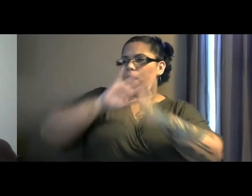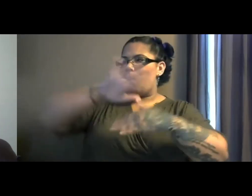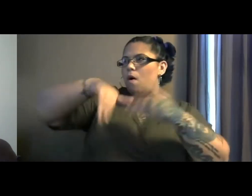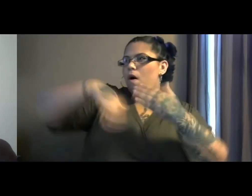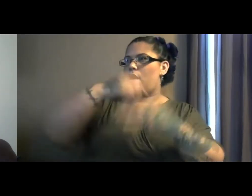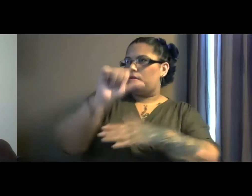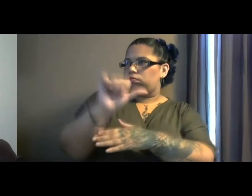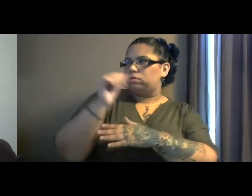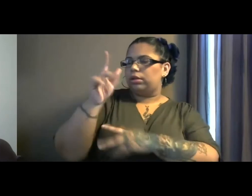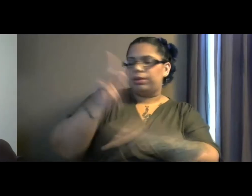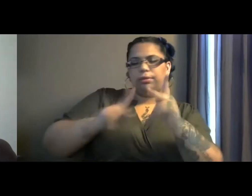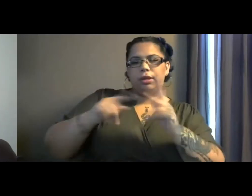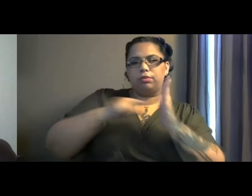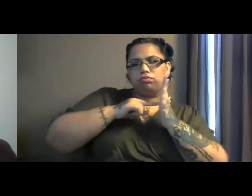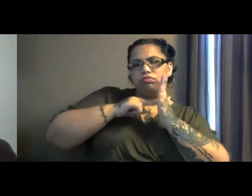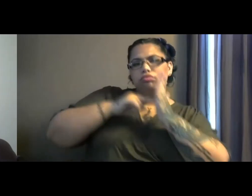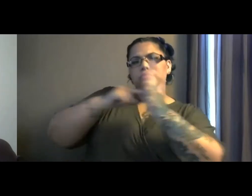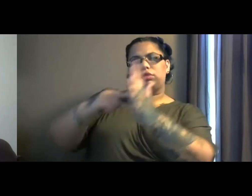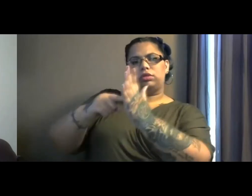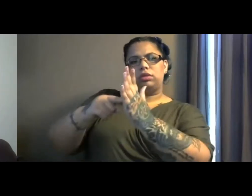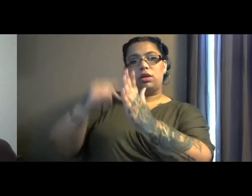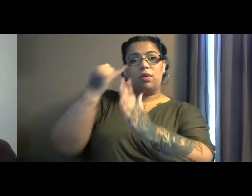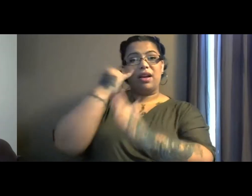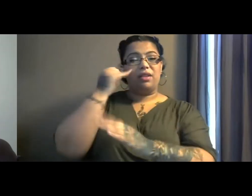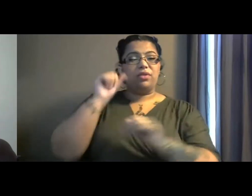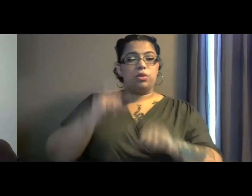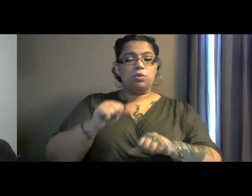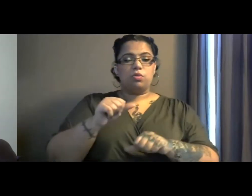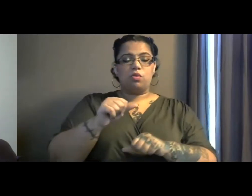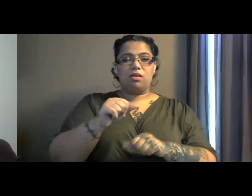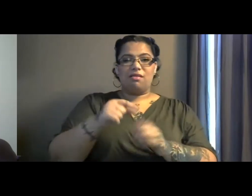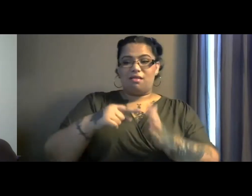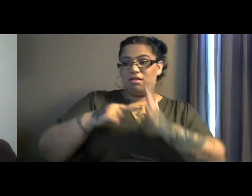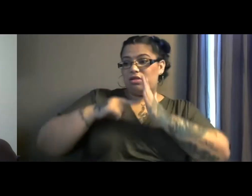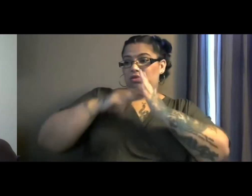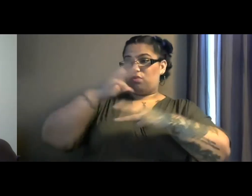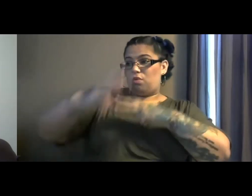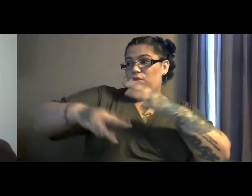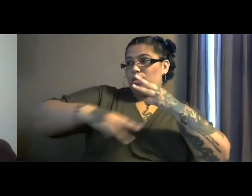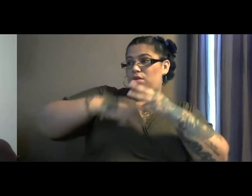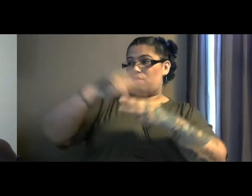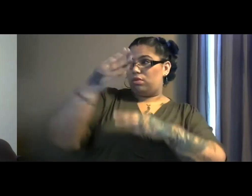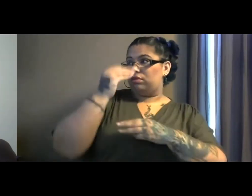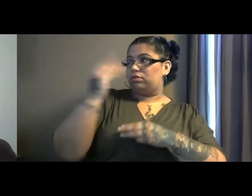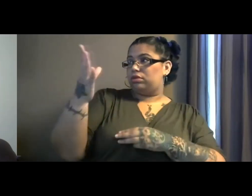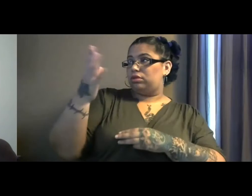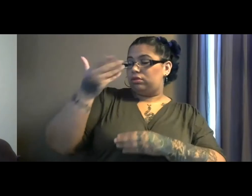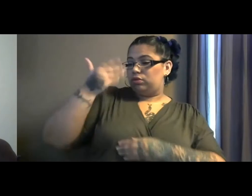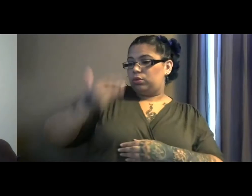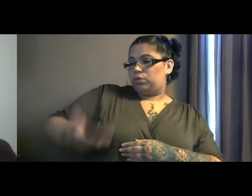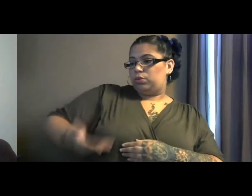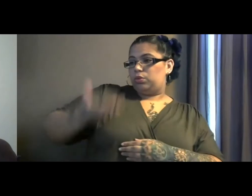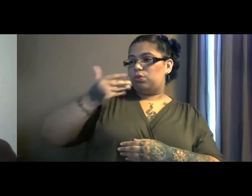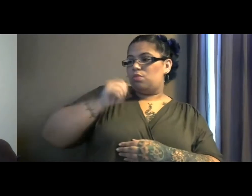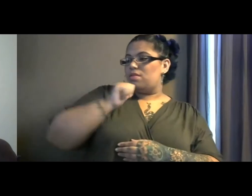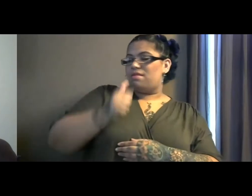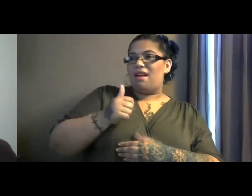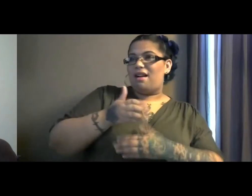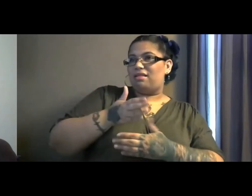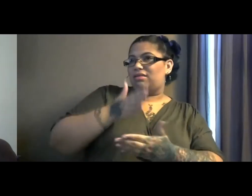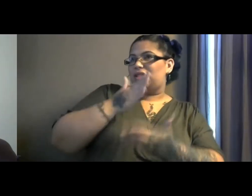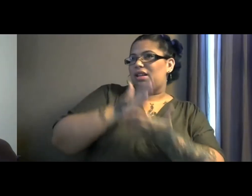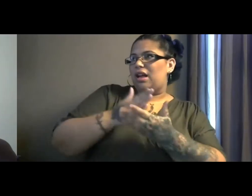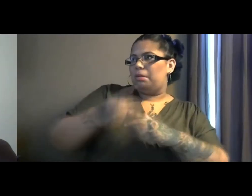you can tell the world you are who you are and what you believe without breaking stride or